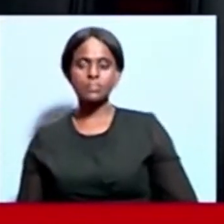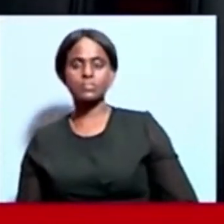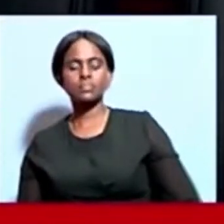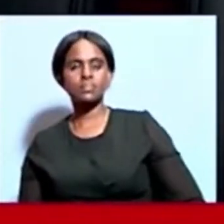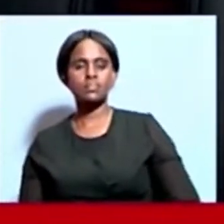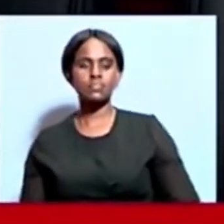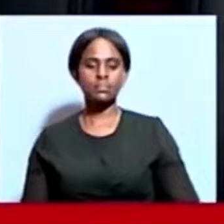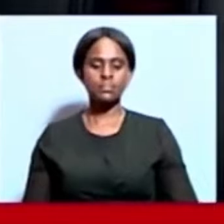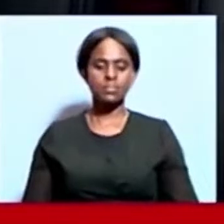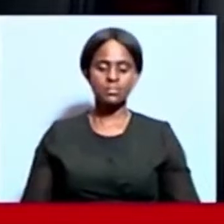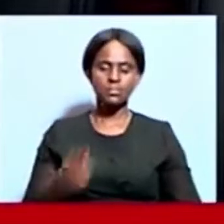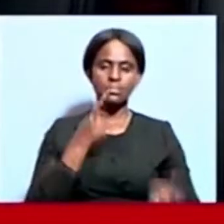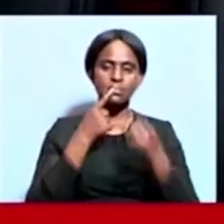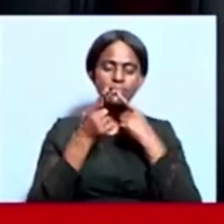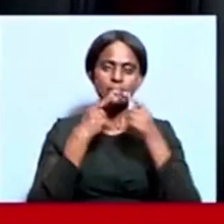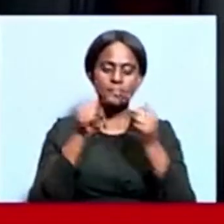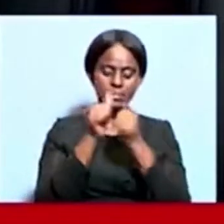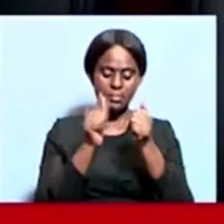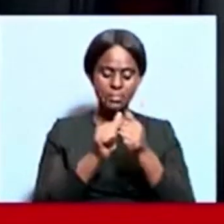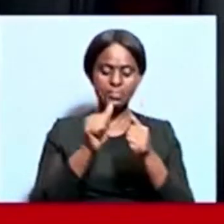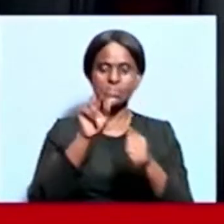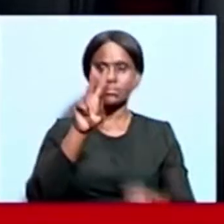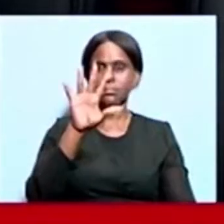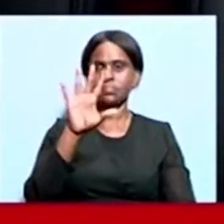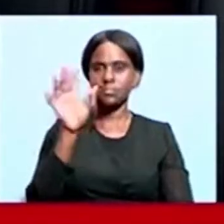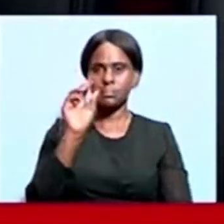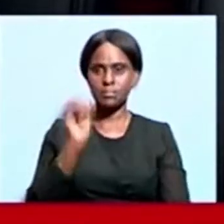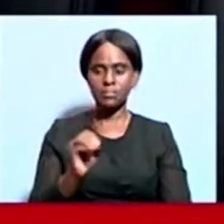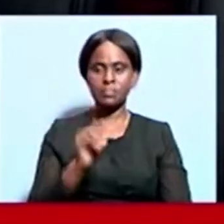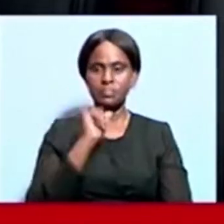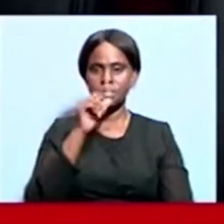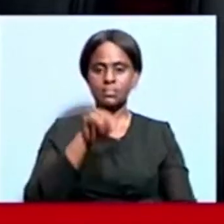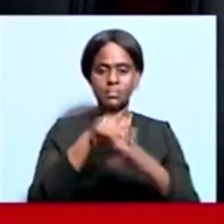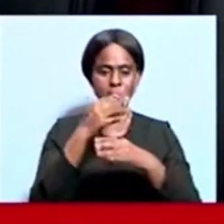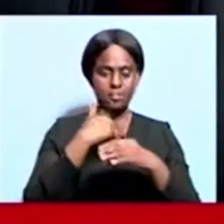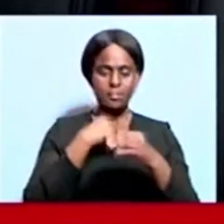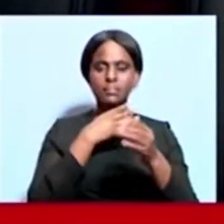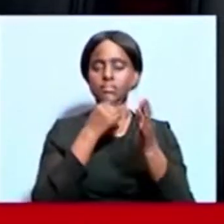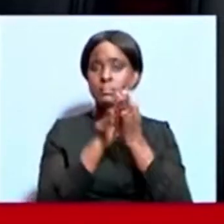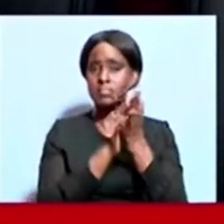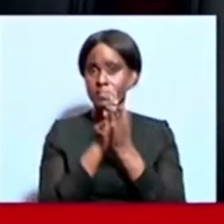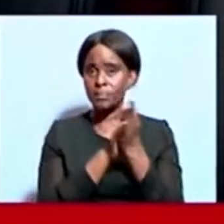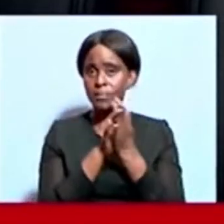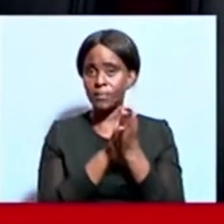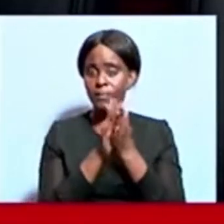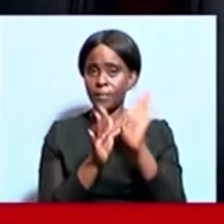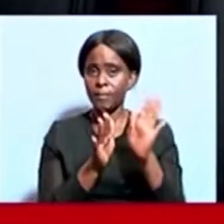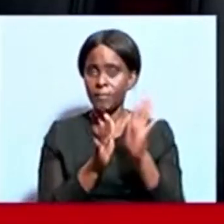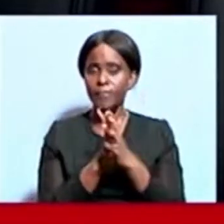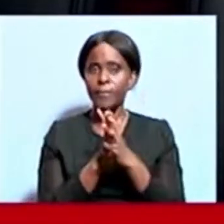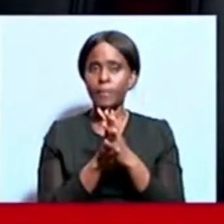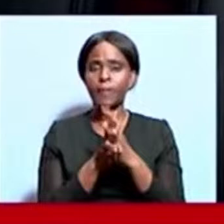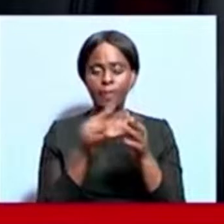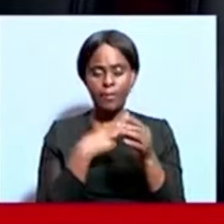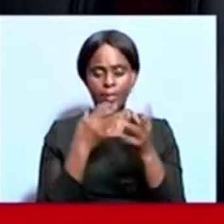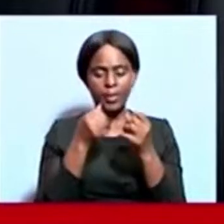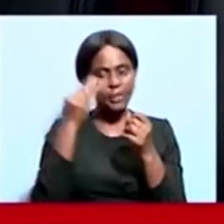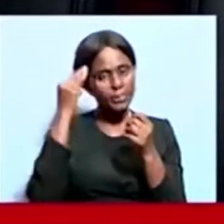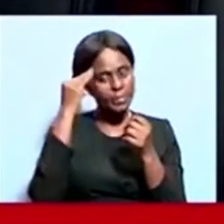It's not outside, and it is well documented here. There's an interest. And I want to